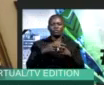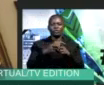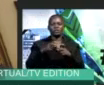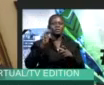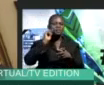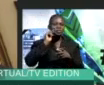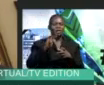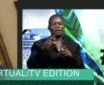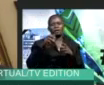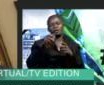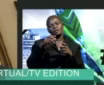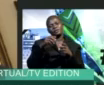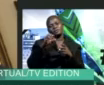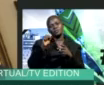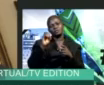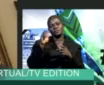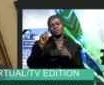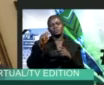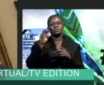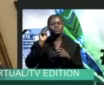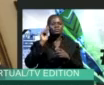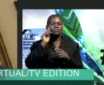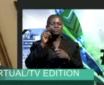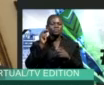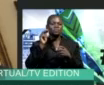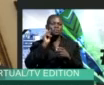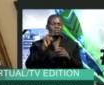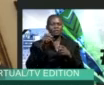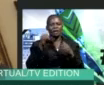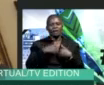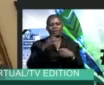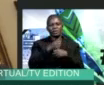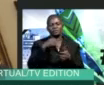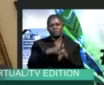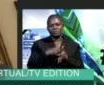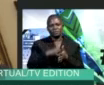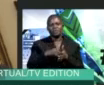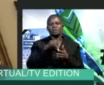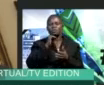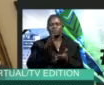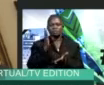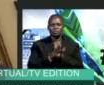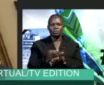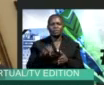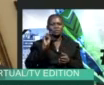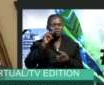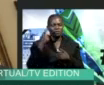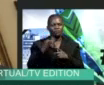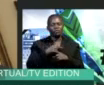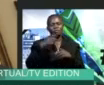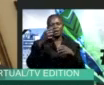way. And developed countries have achieved it. A lot of smaller countries have achieved it. There's nothing stopping Nigeria from